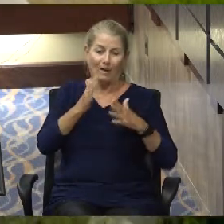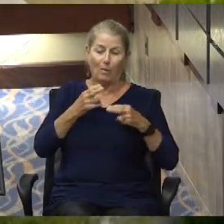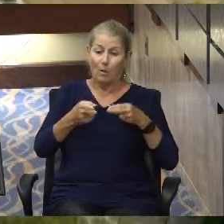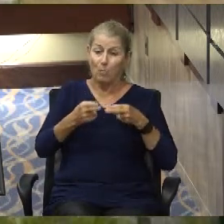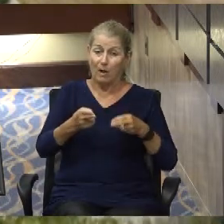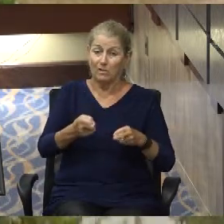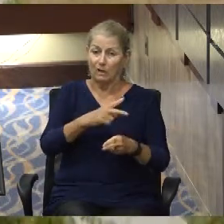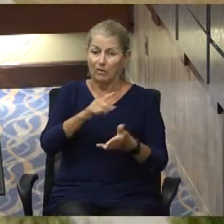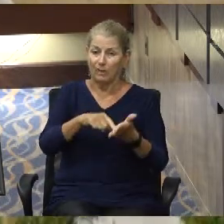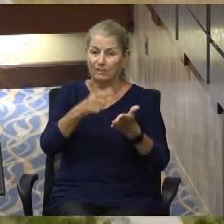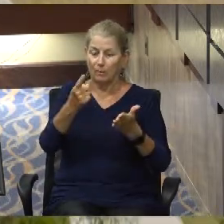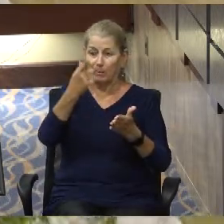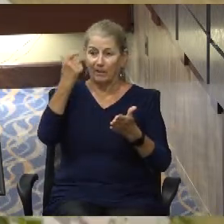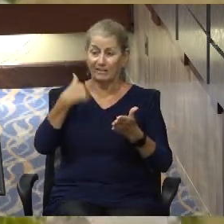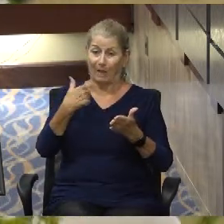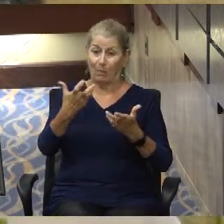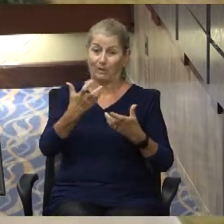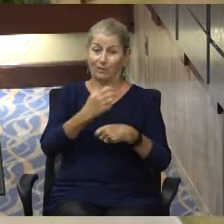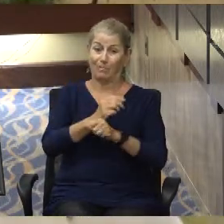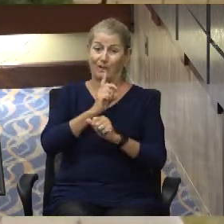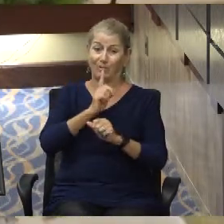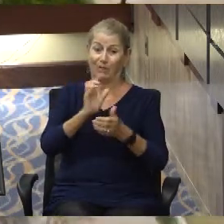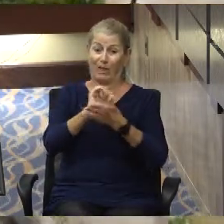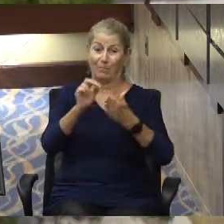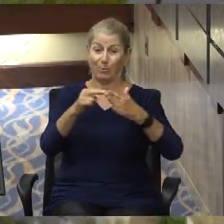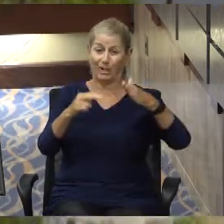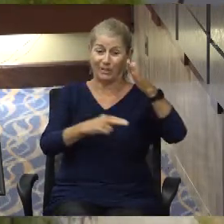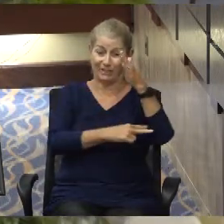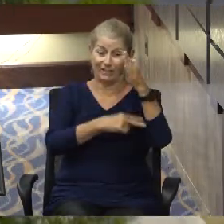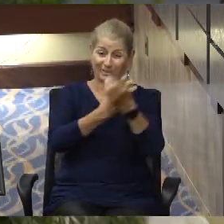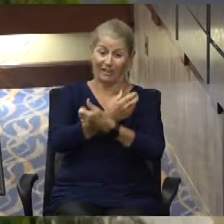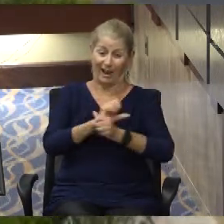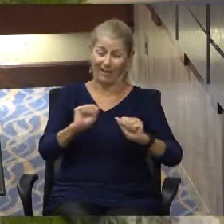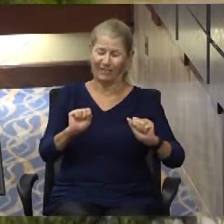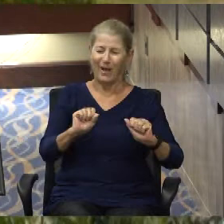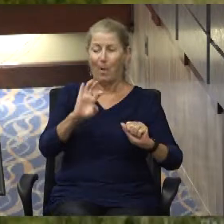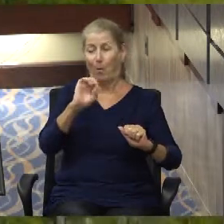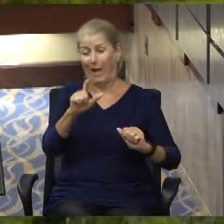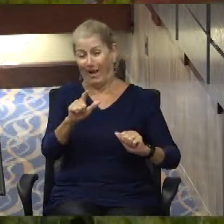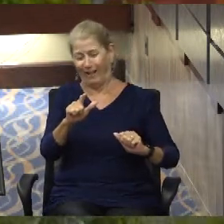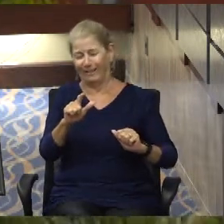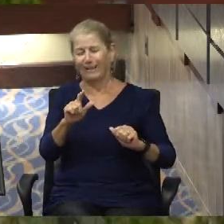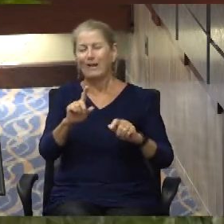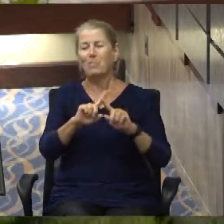this one because I want to gotta make be sure right, that yeah. bridge It's is gotta be done right. well. That's right.